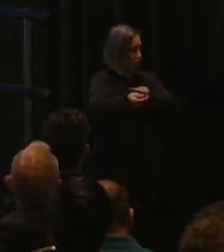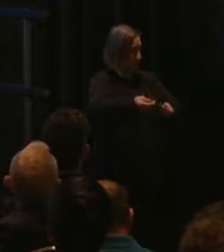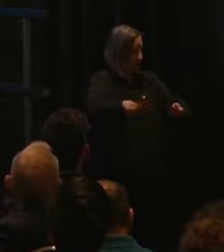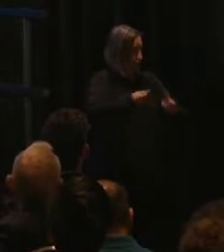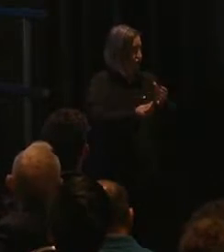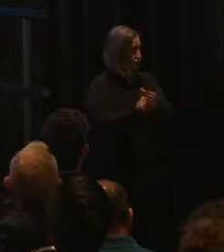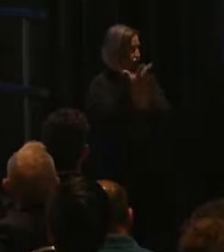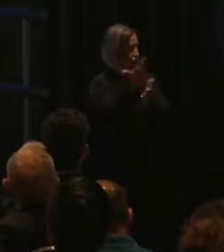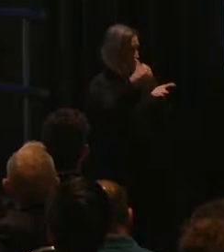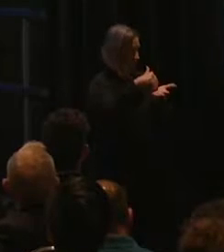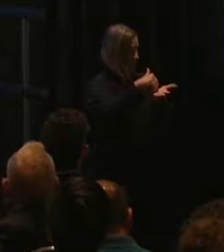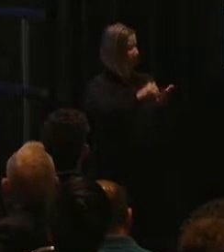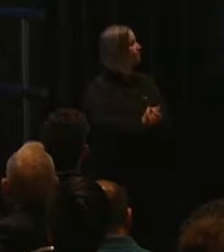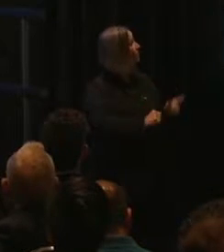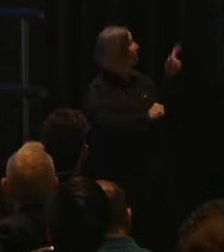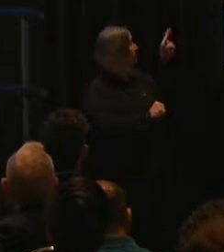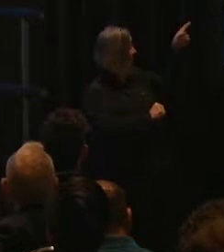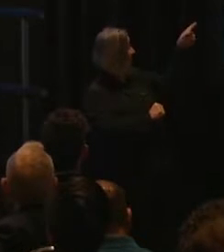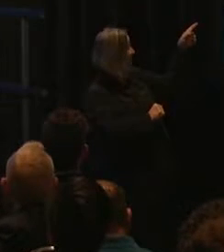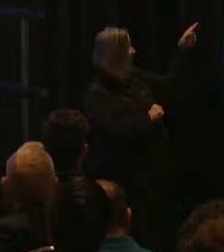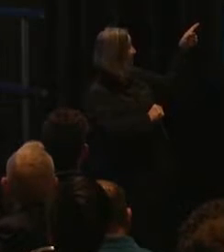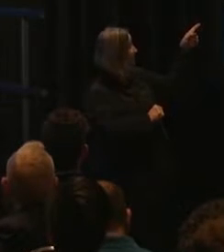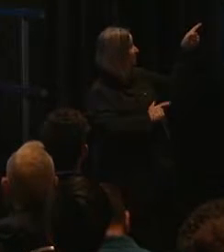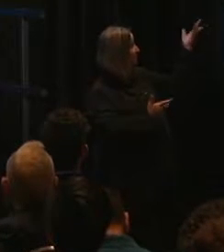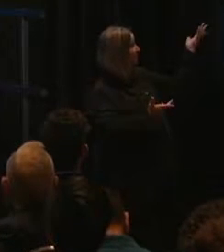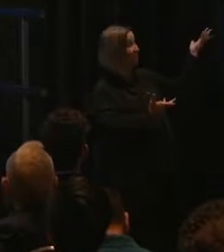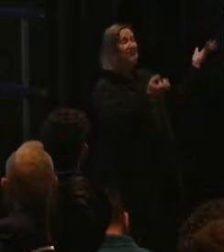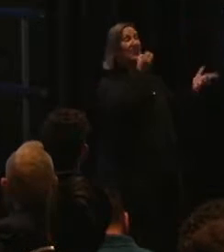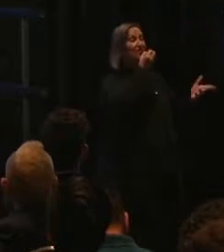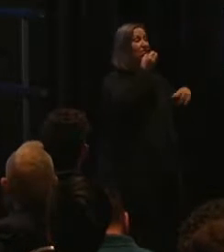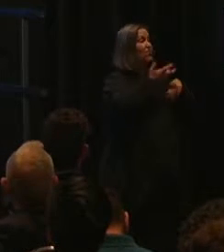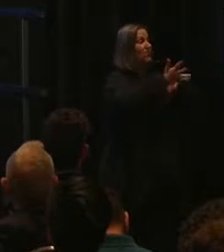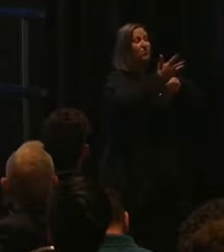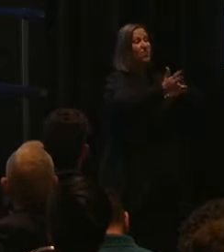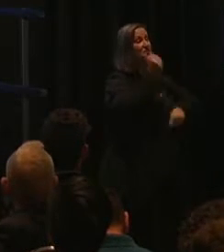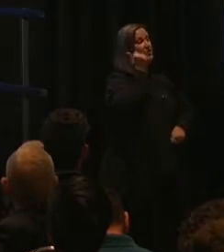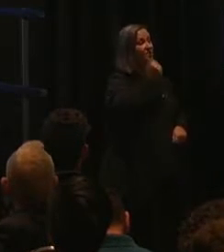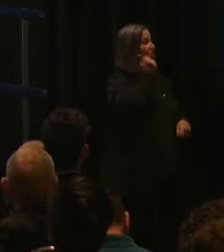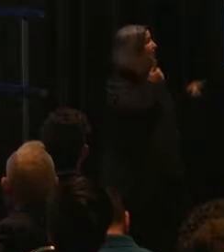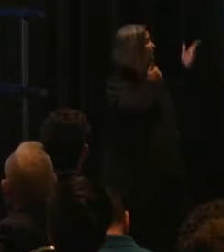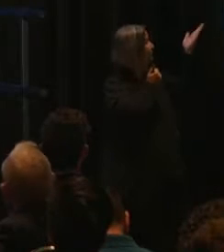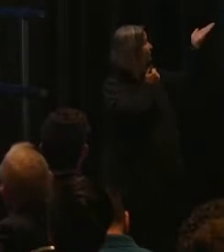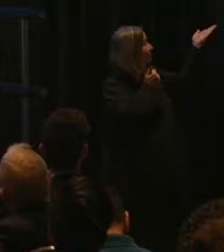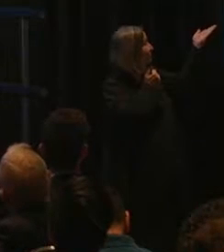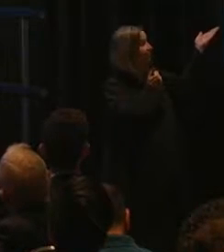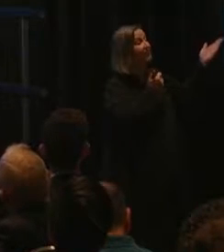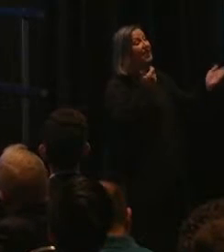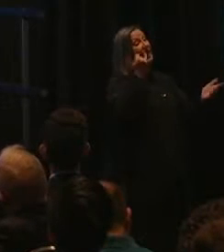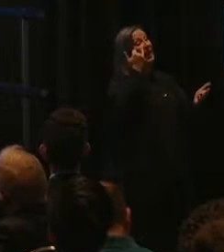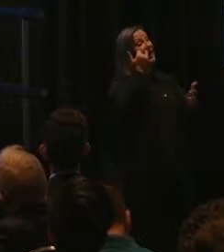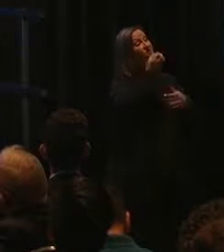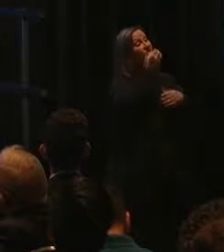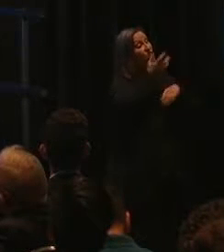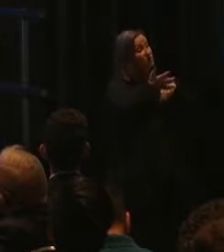This is a small sample of the tremendous amounts of food that we're wasting. And when we waste food, it